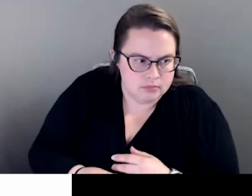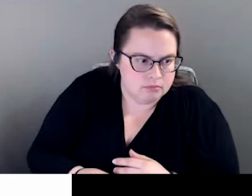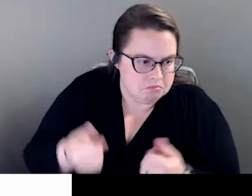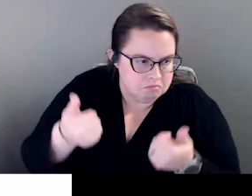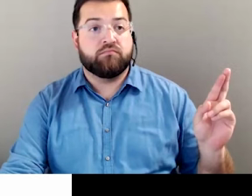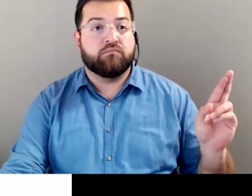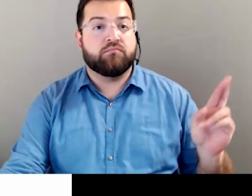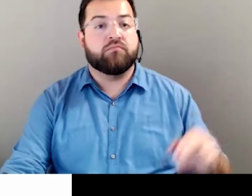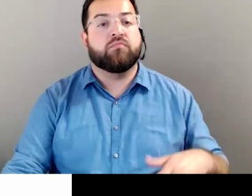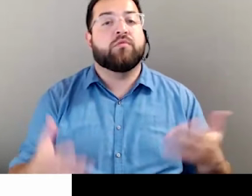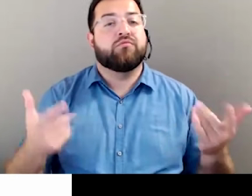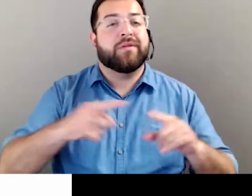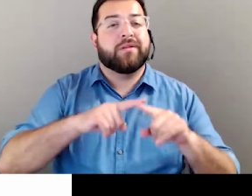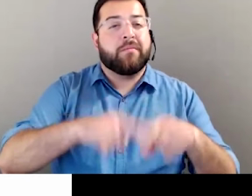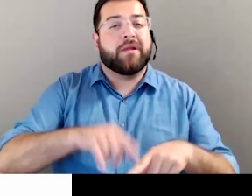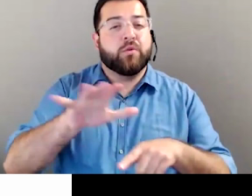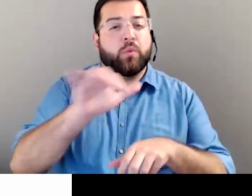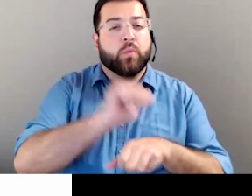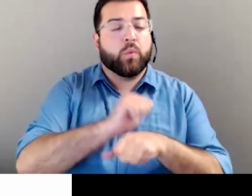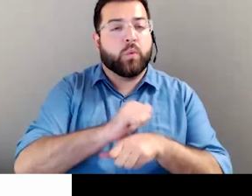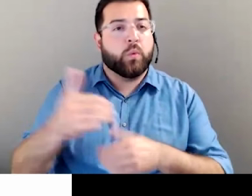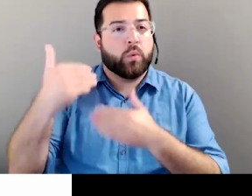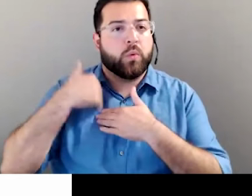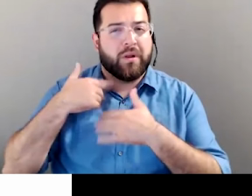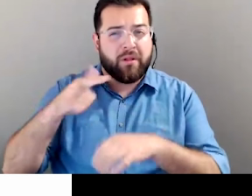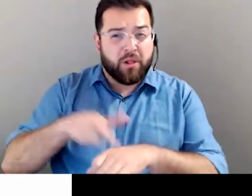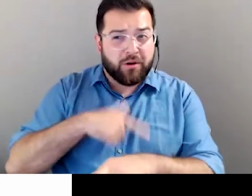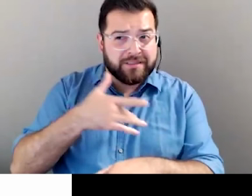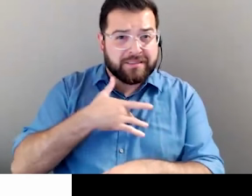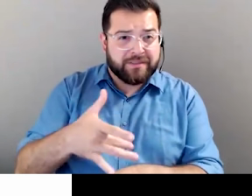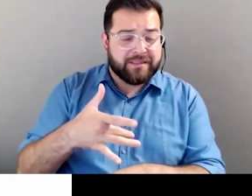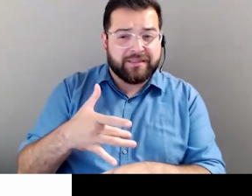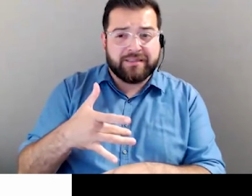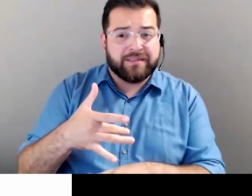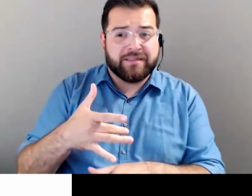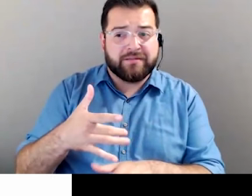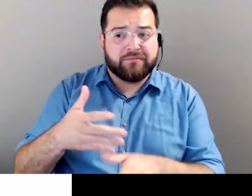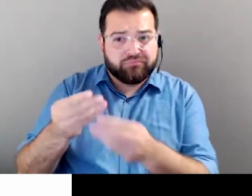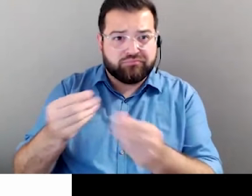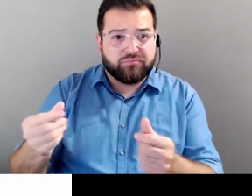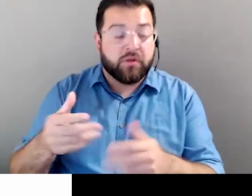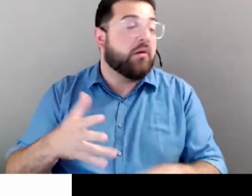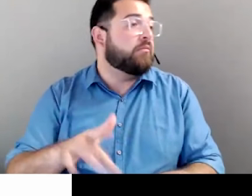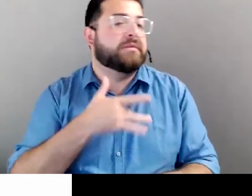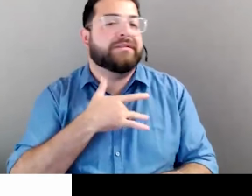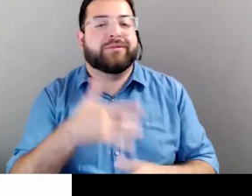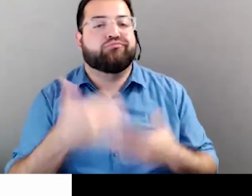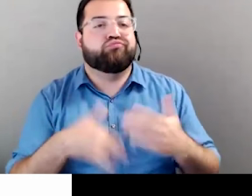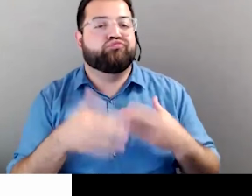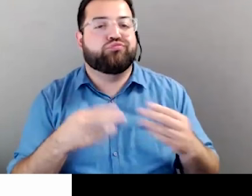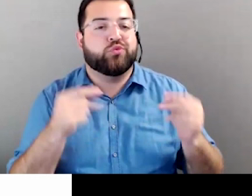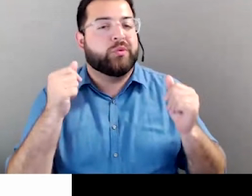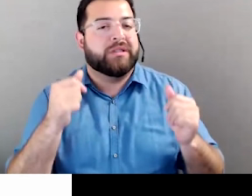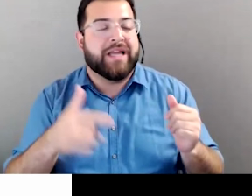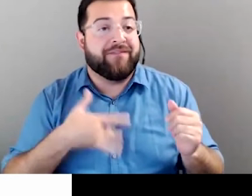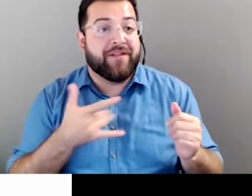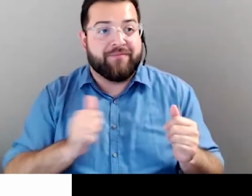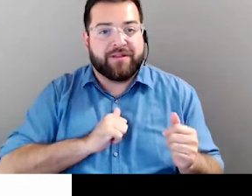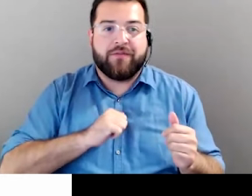like how long does it take to get an intern? Oh, it's usually pretty quick. I feel like I'm pretty